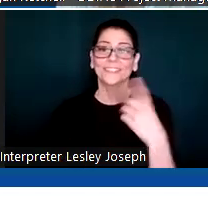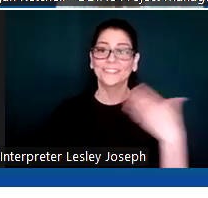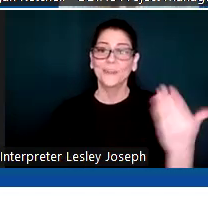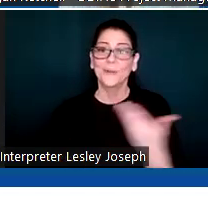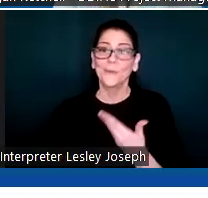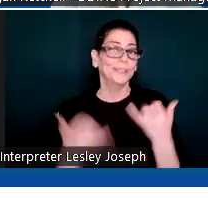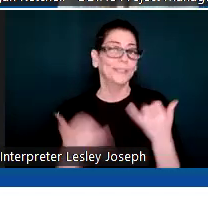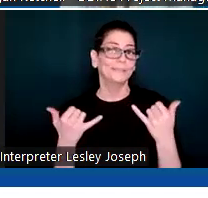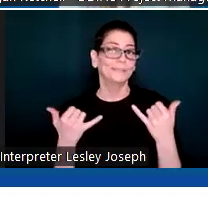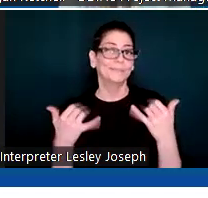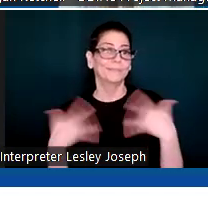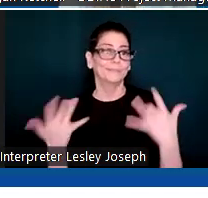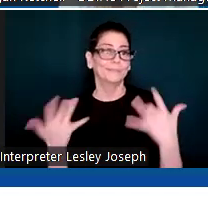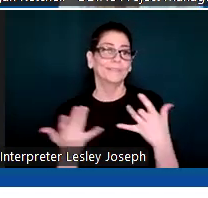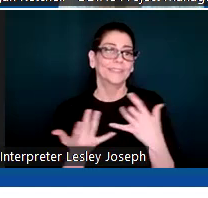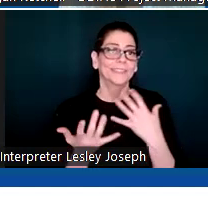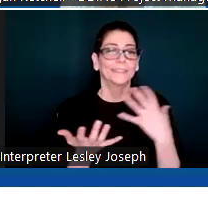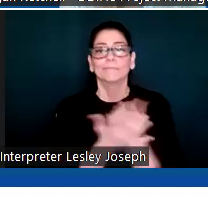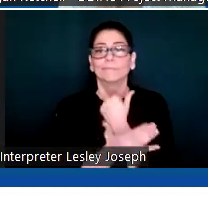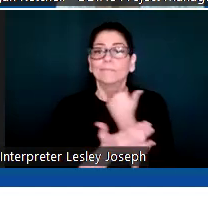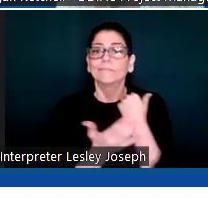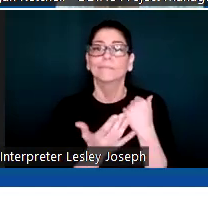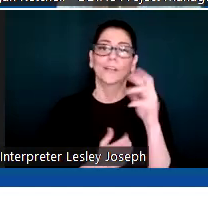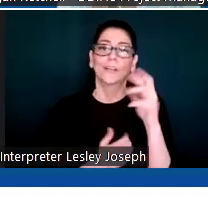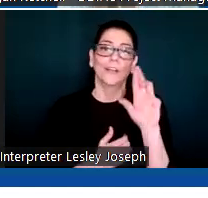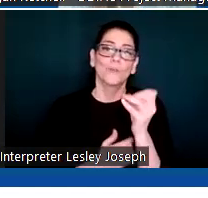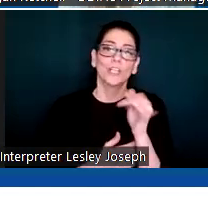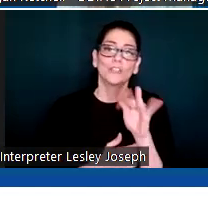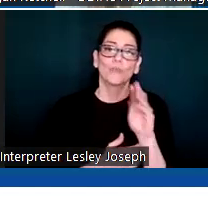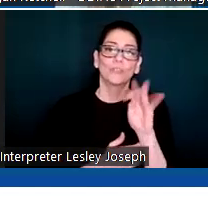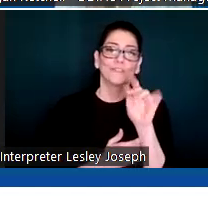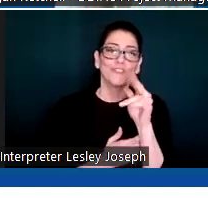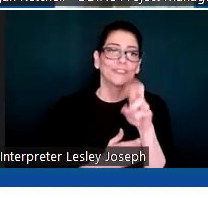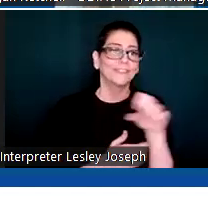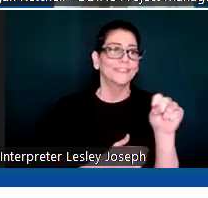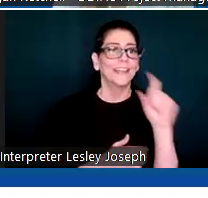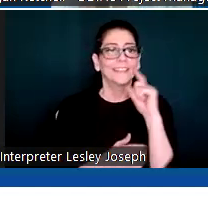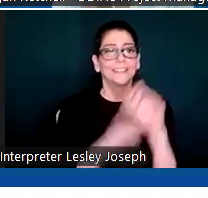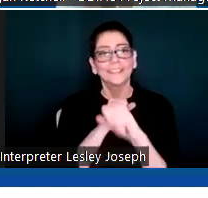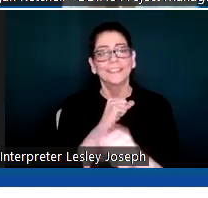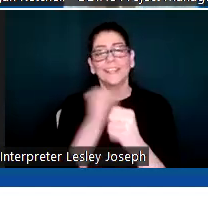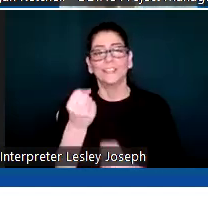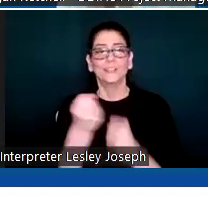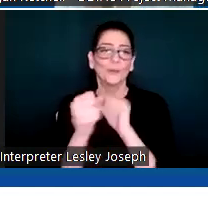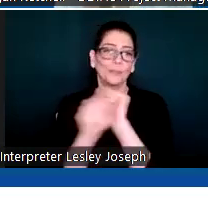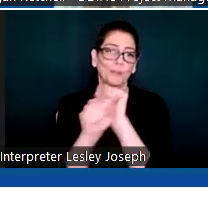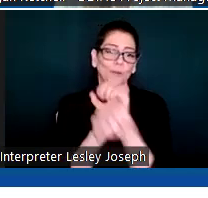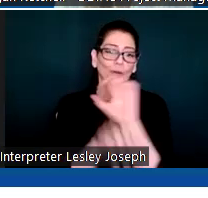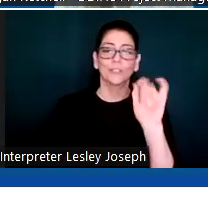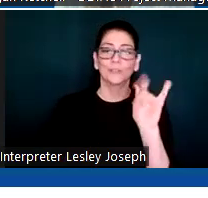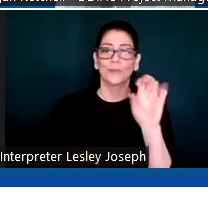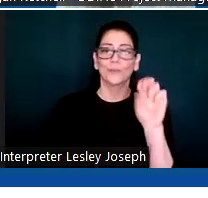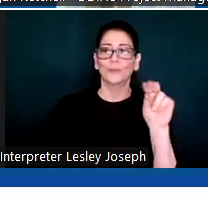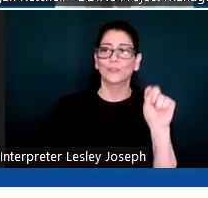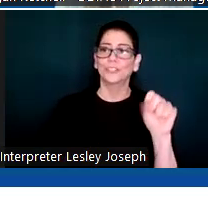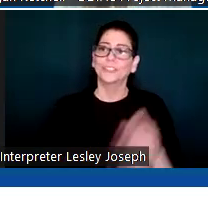today's event, Maximizing Resourcefulness Extended Supported Employment Solutions. My name is Megan Ketchell, and I'm the project